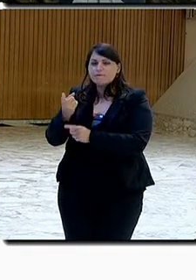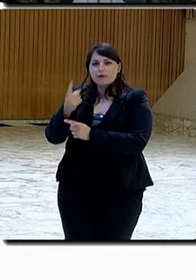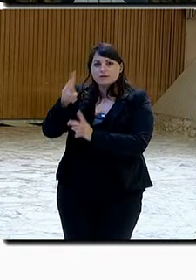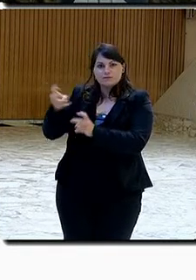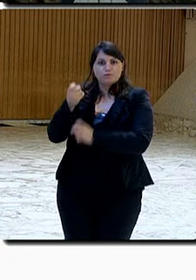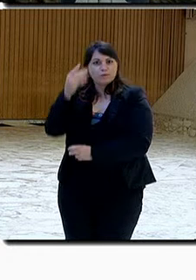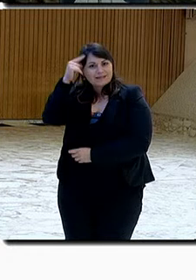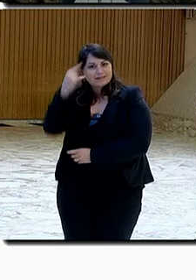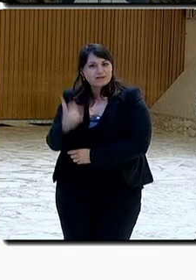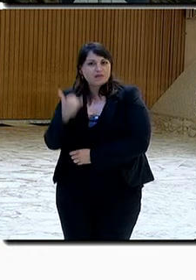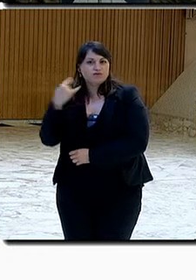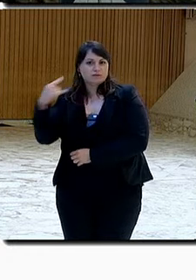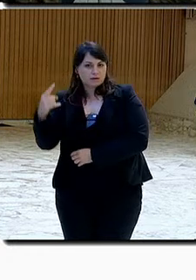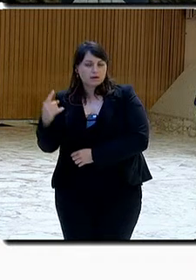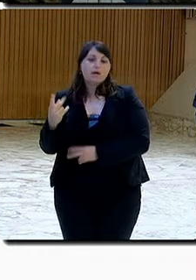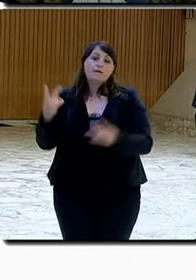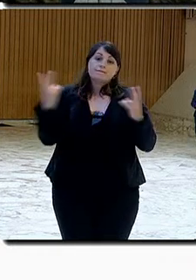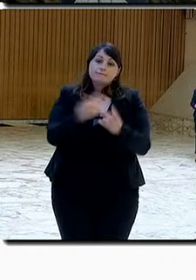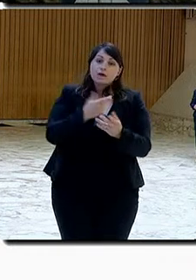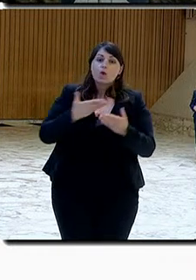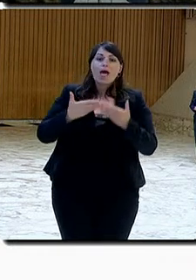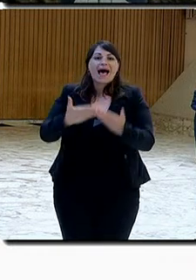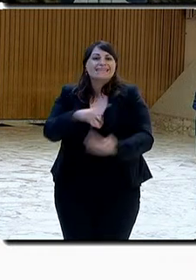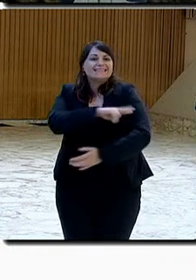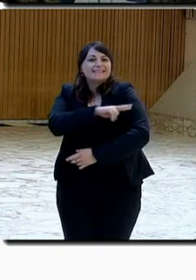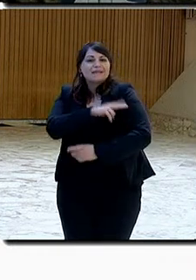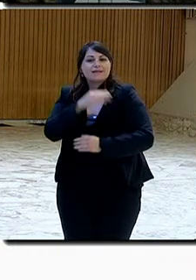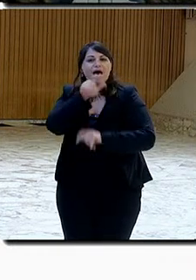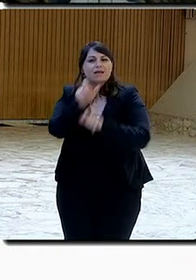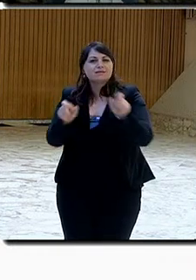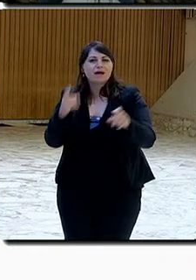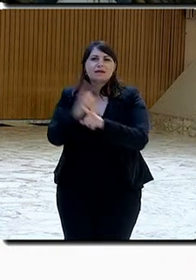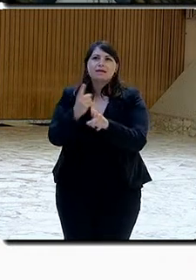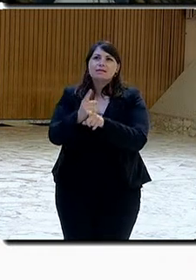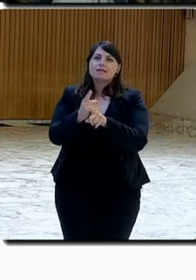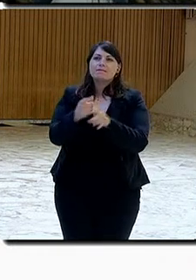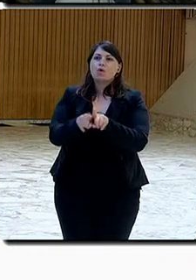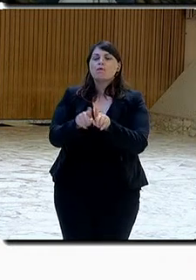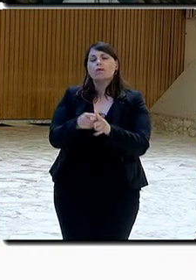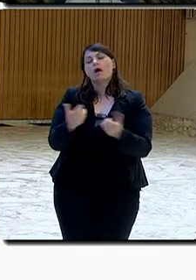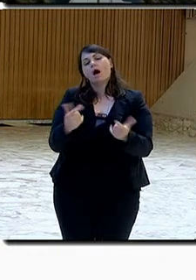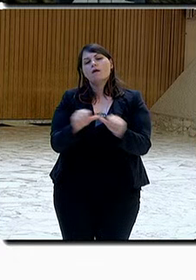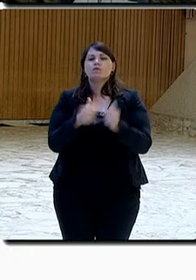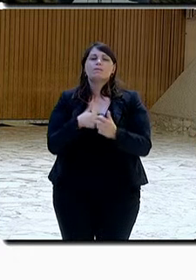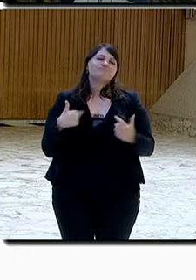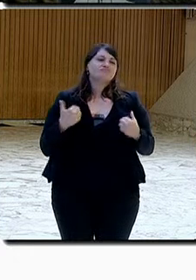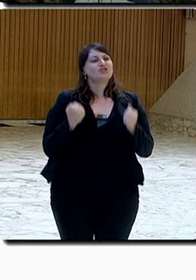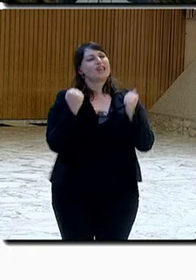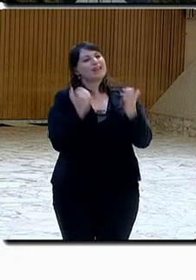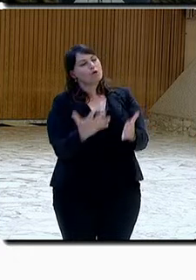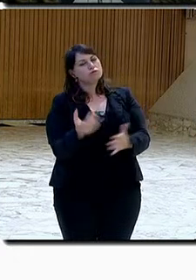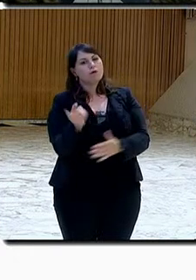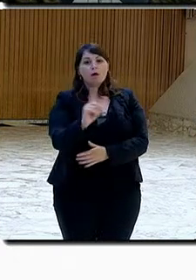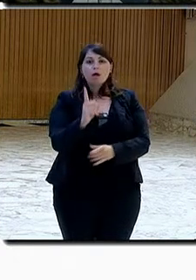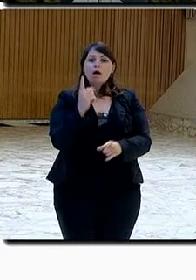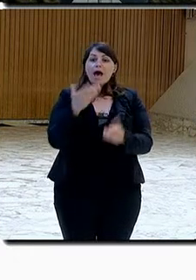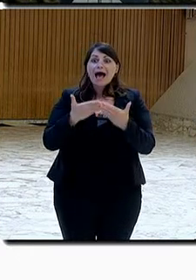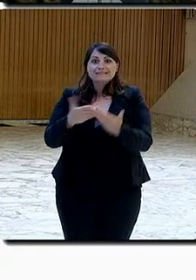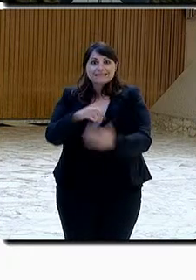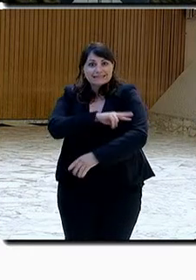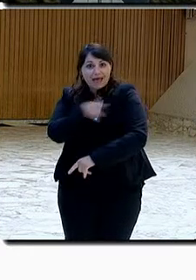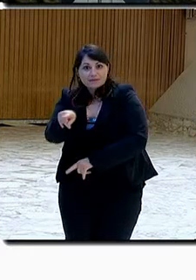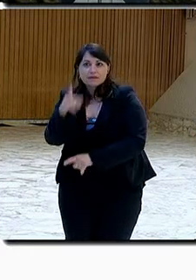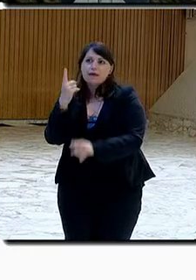care for the elderly should be considered not so much as an act of generosity, but as a repayment of a debt